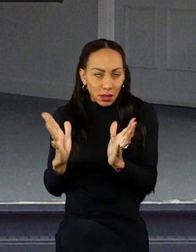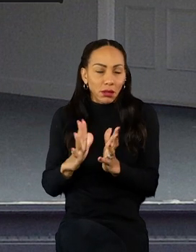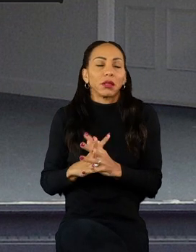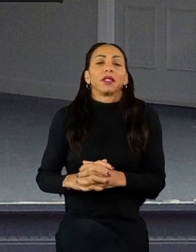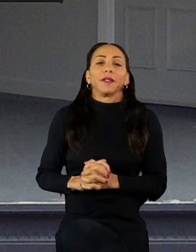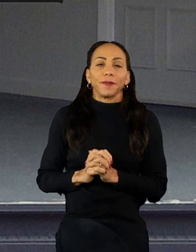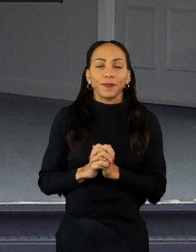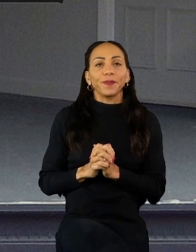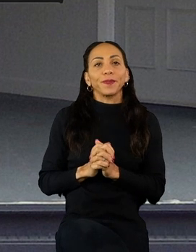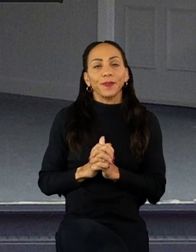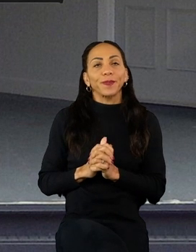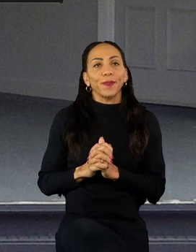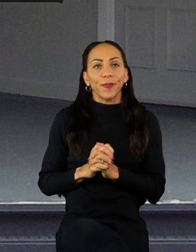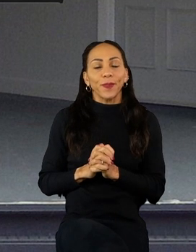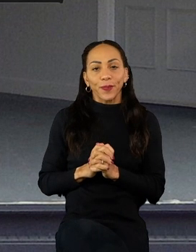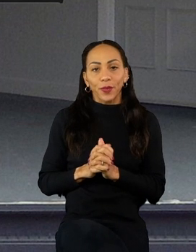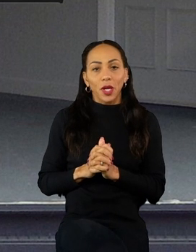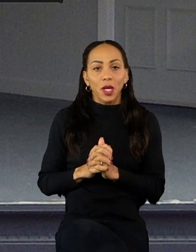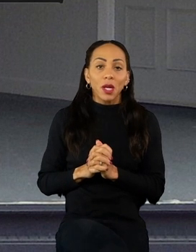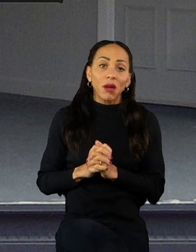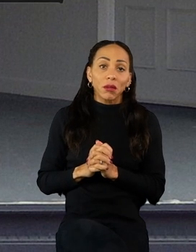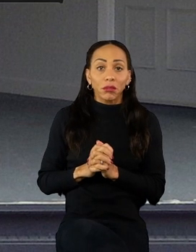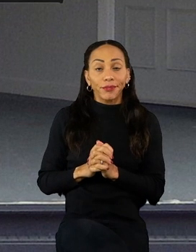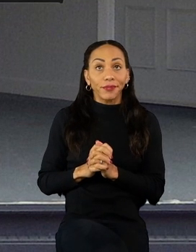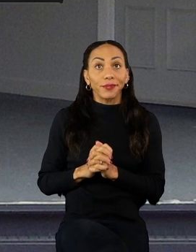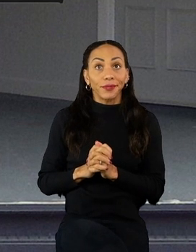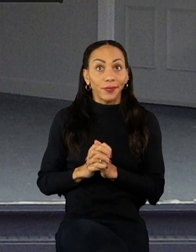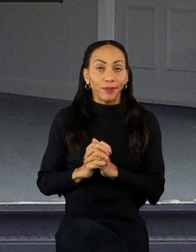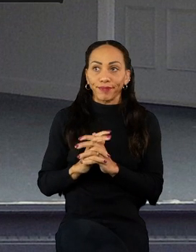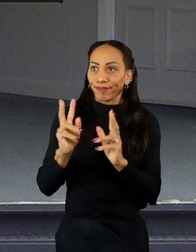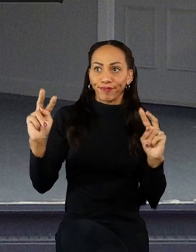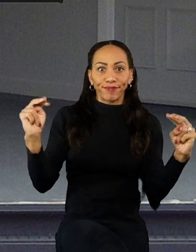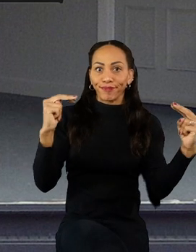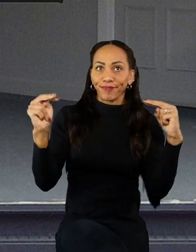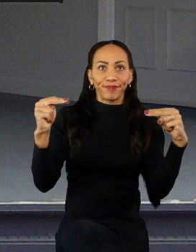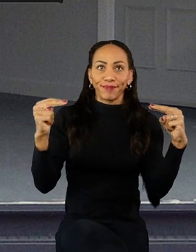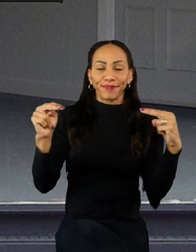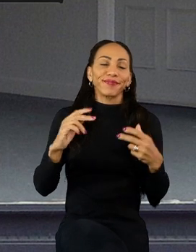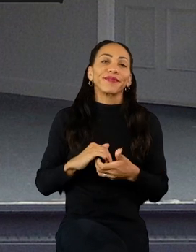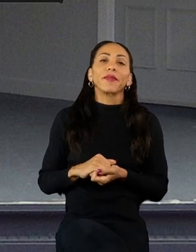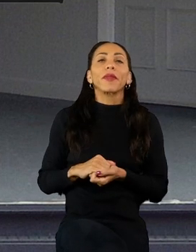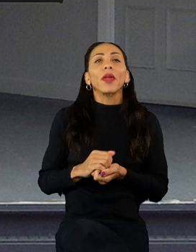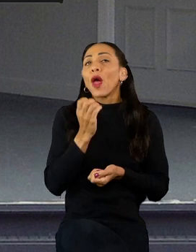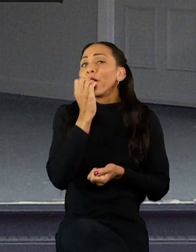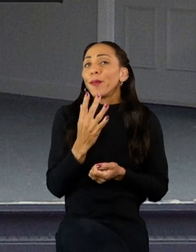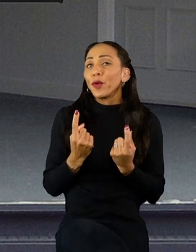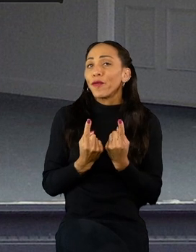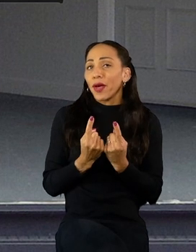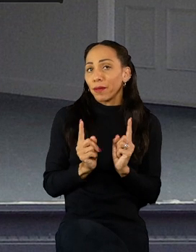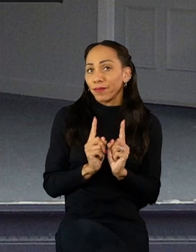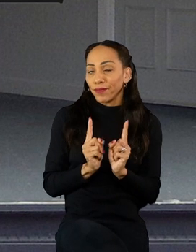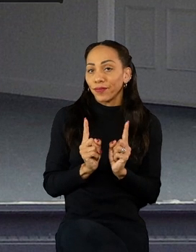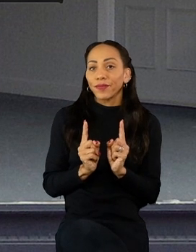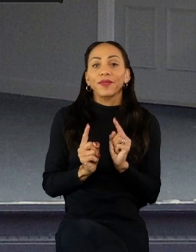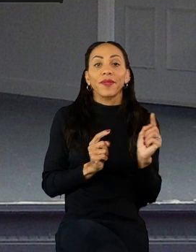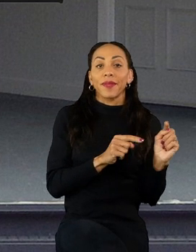this story space that's been created, this digital visual artwork that's been created. So they'll be able to see them there. The beautiful thing about